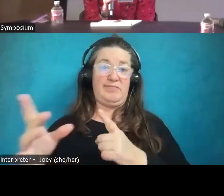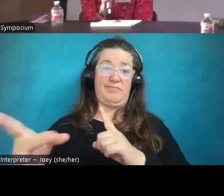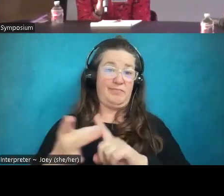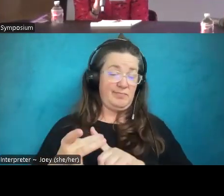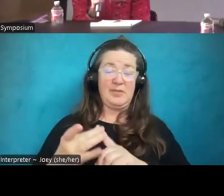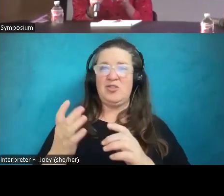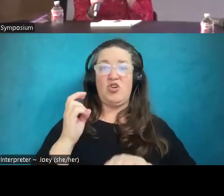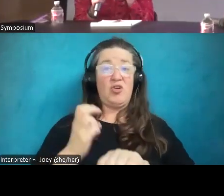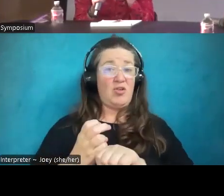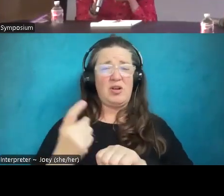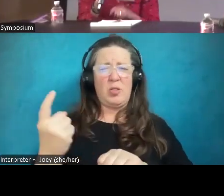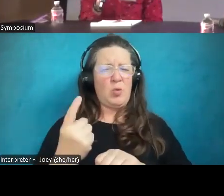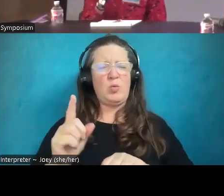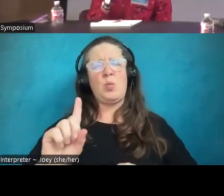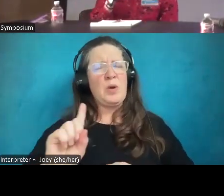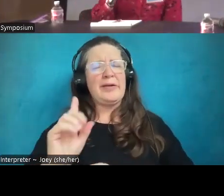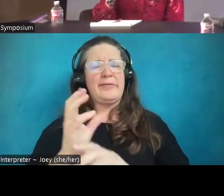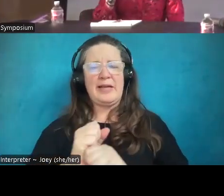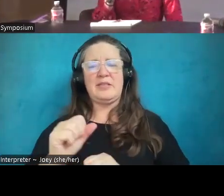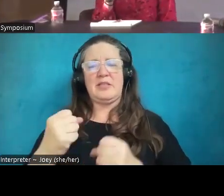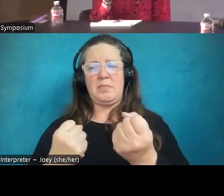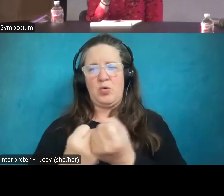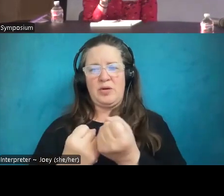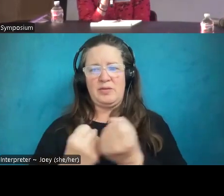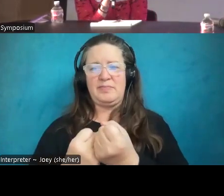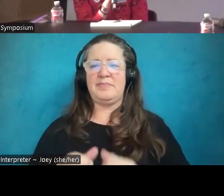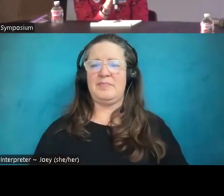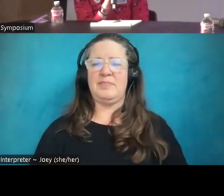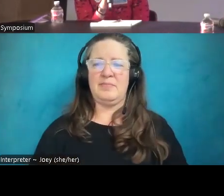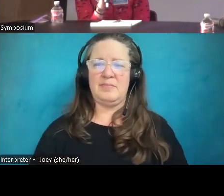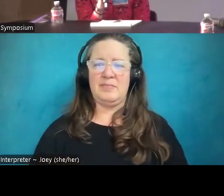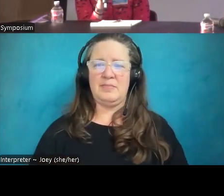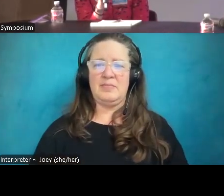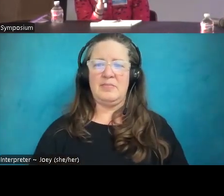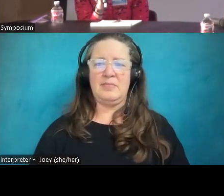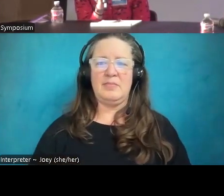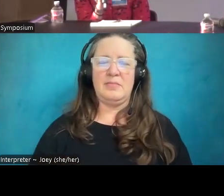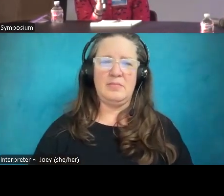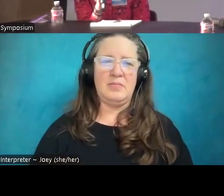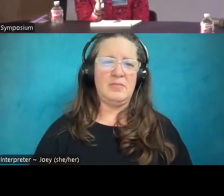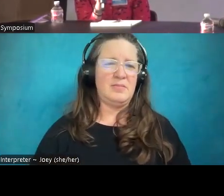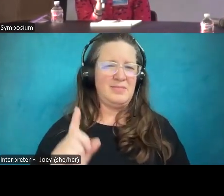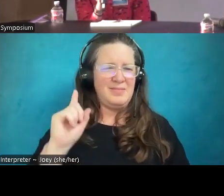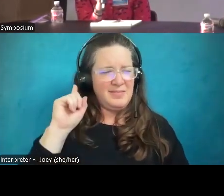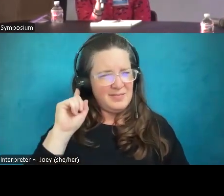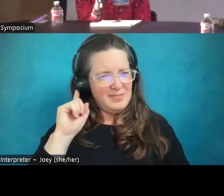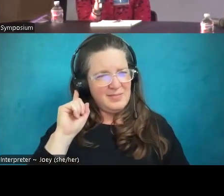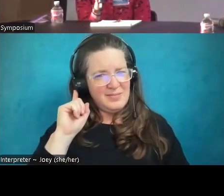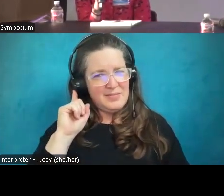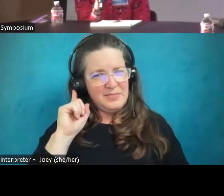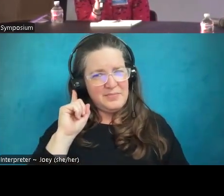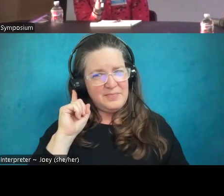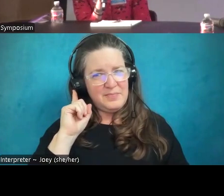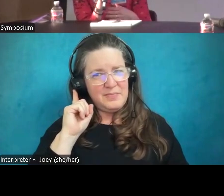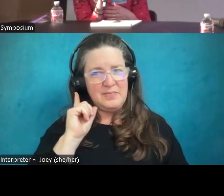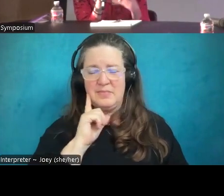Thank you for this question. I guess I'll come on. Thank you for the question. I'm so sorry that this is your experience. I would